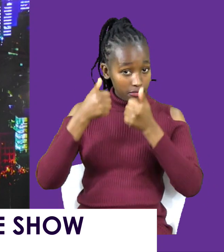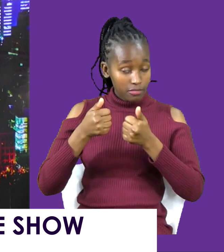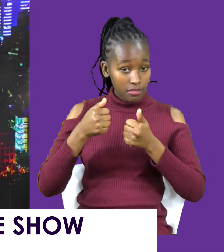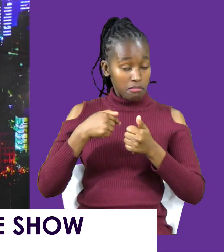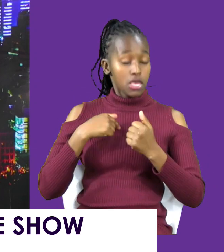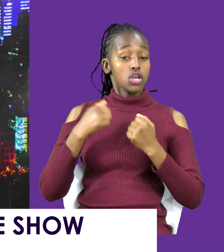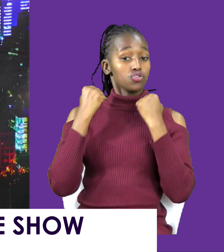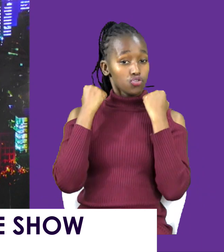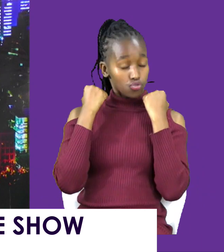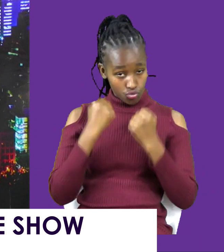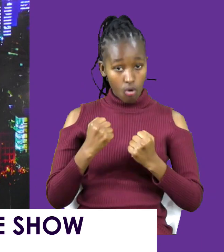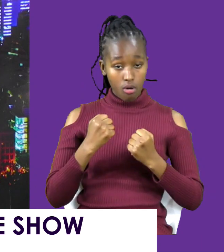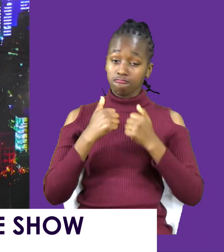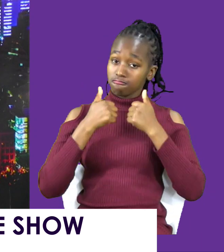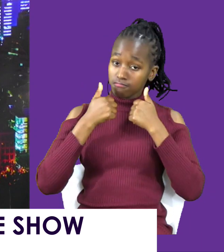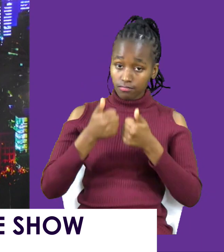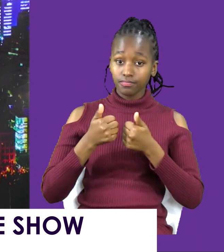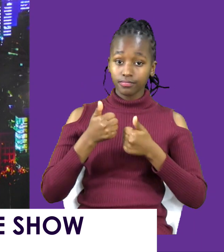enough. I'm